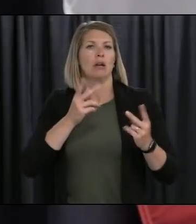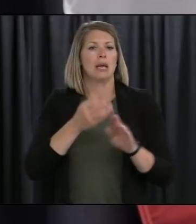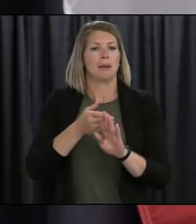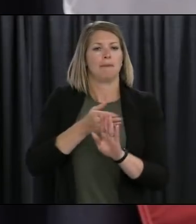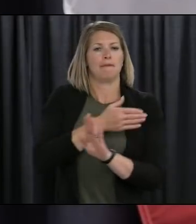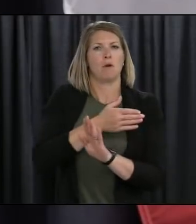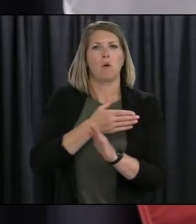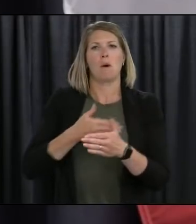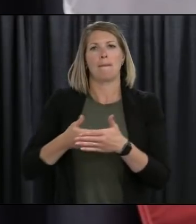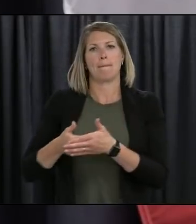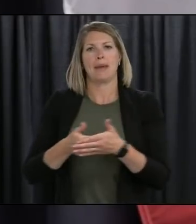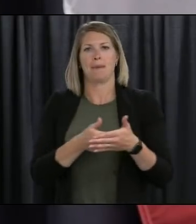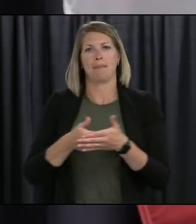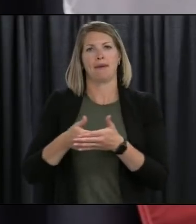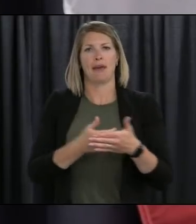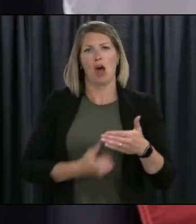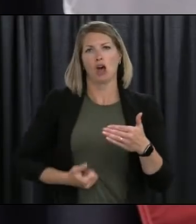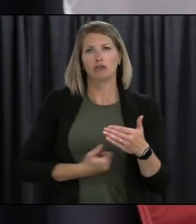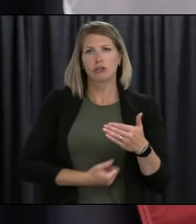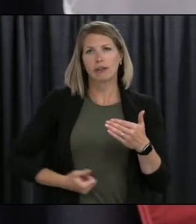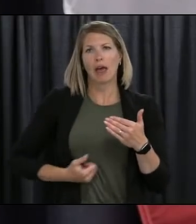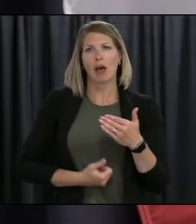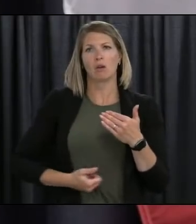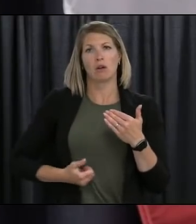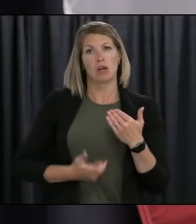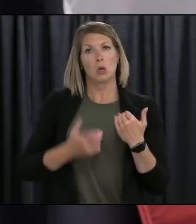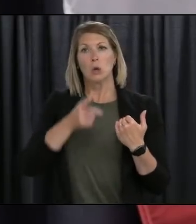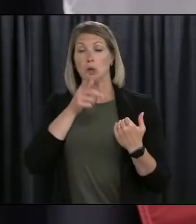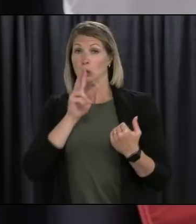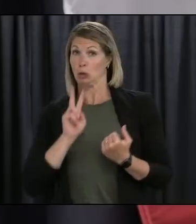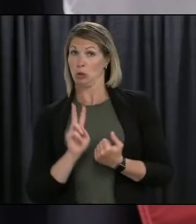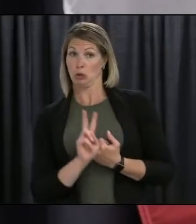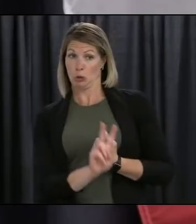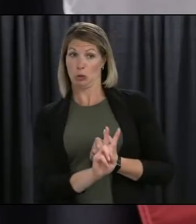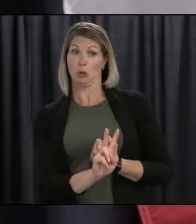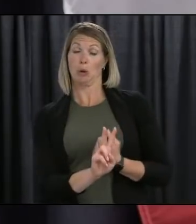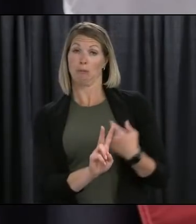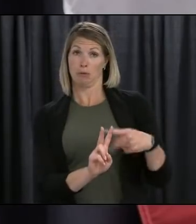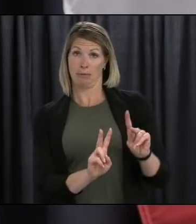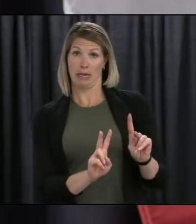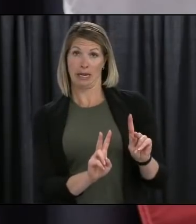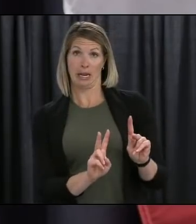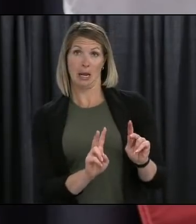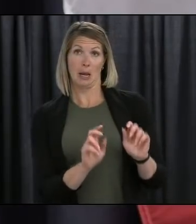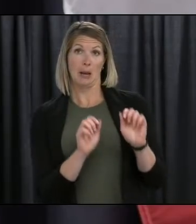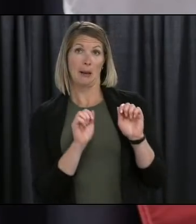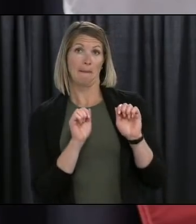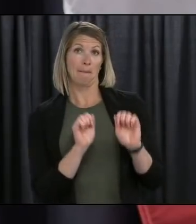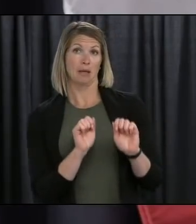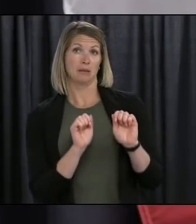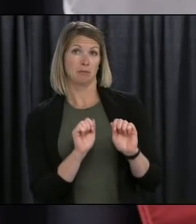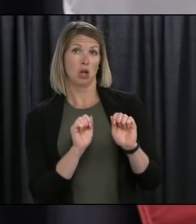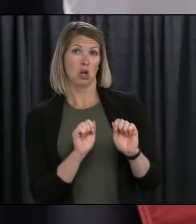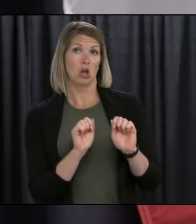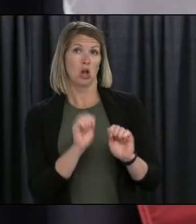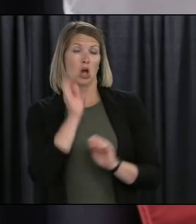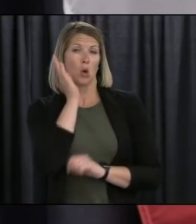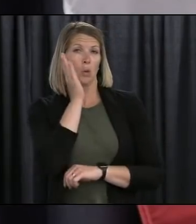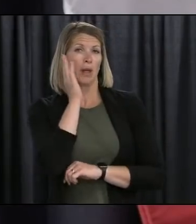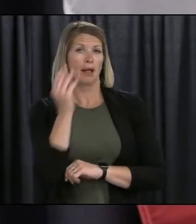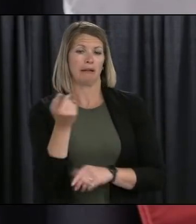Monday that will be the case. Such support people will be able to go in with their loved